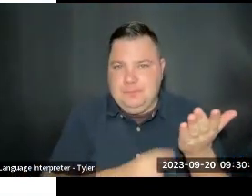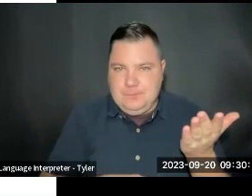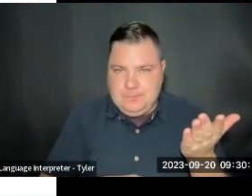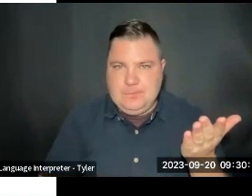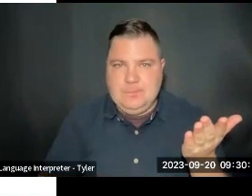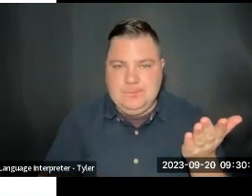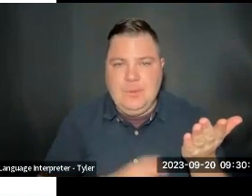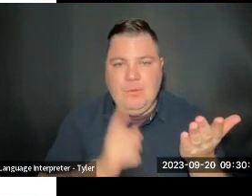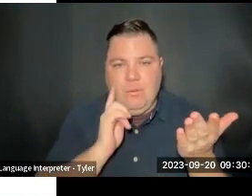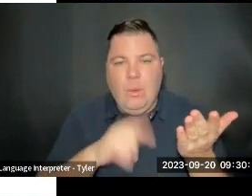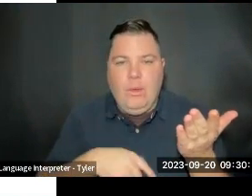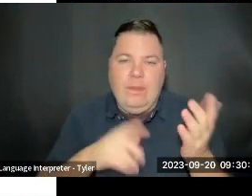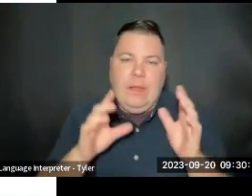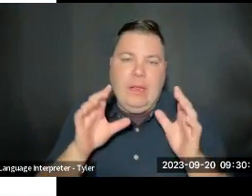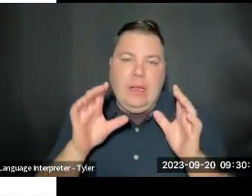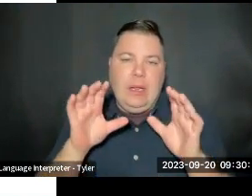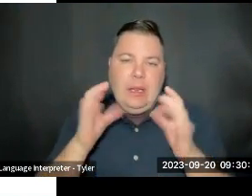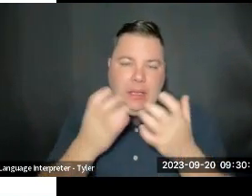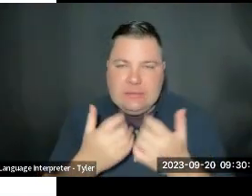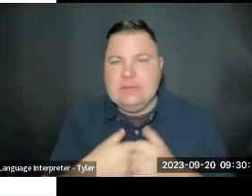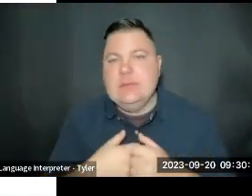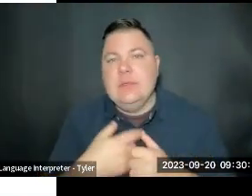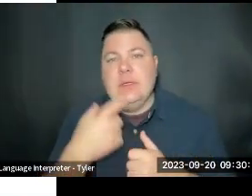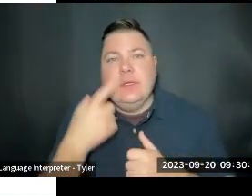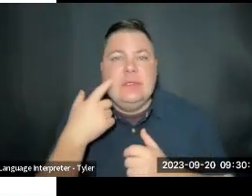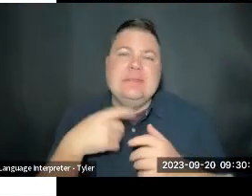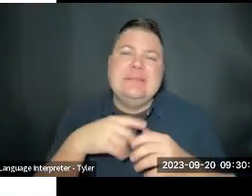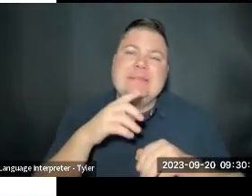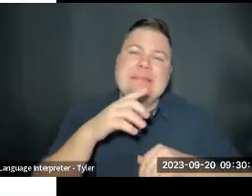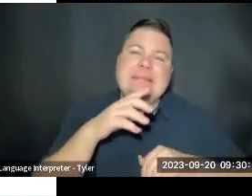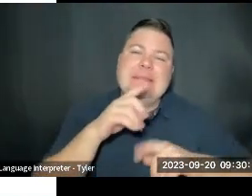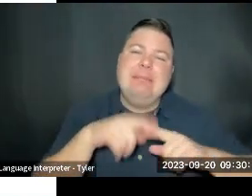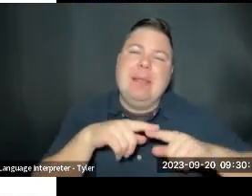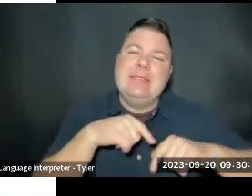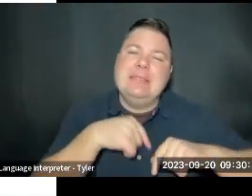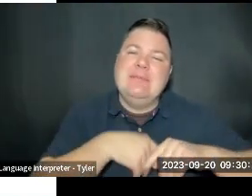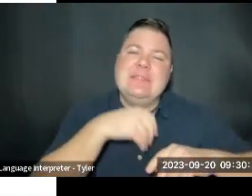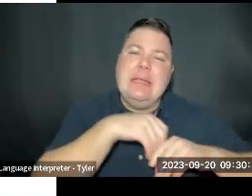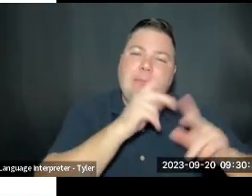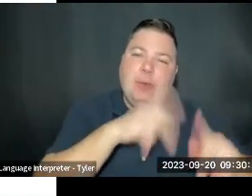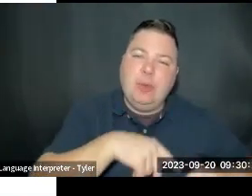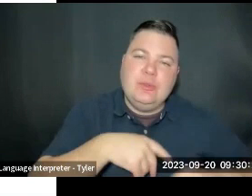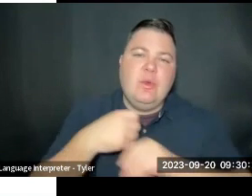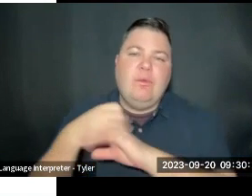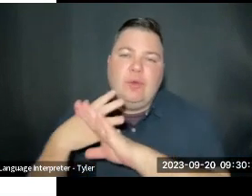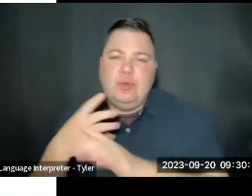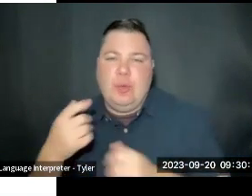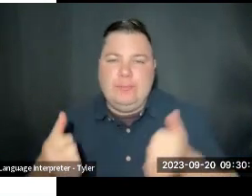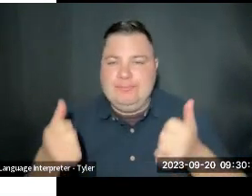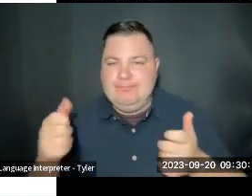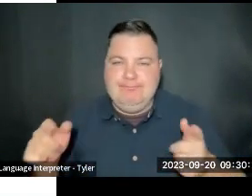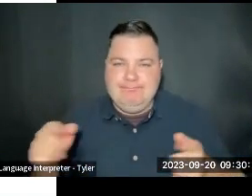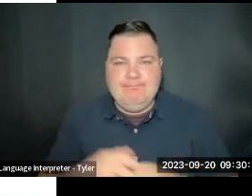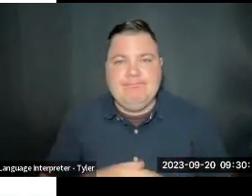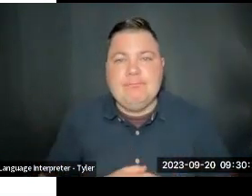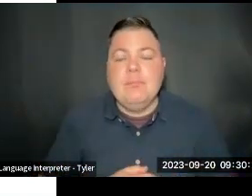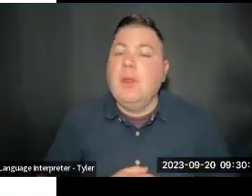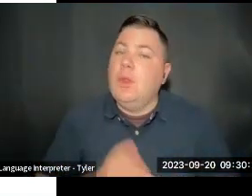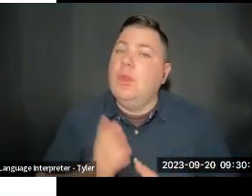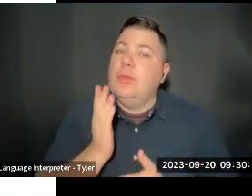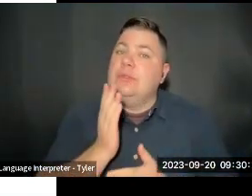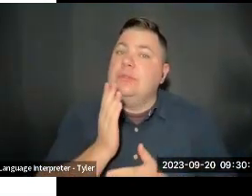for the course. It depends whether you're taking an in-person or a virtual format. There are some